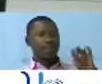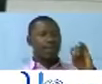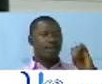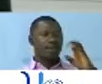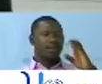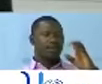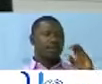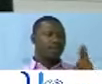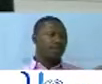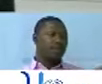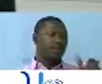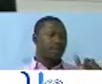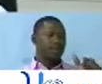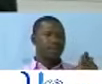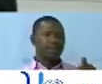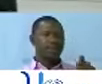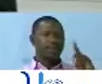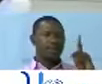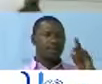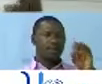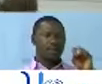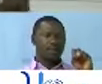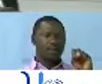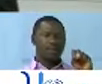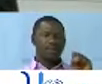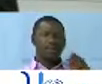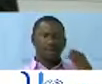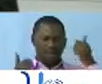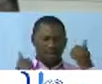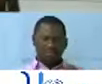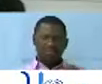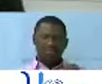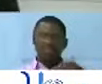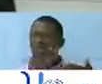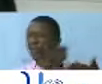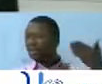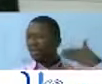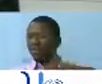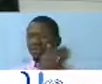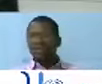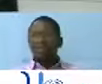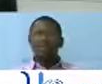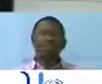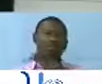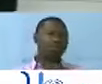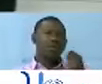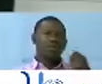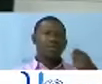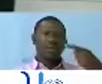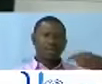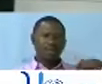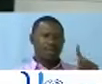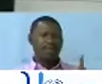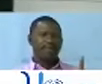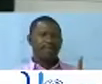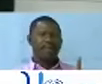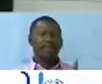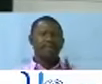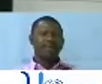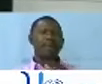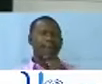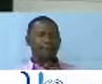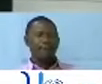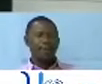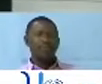it's around 2011. Moses Richards, lulu atum 2011 la. Yeah, Moses Richards was